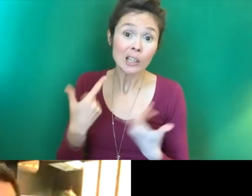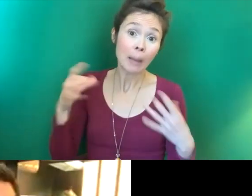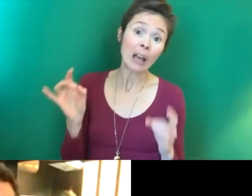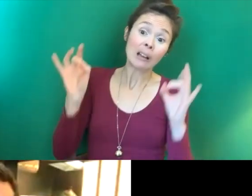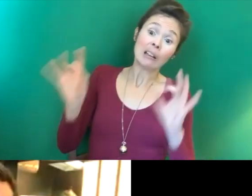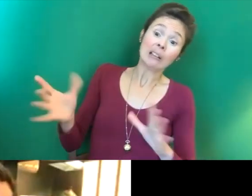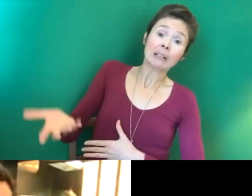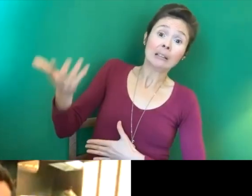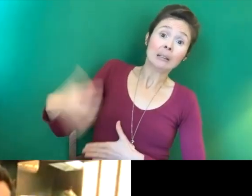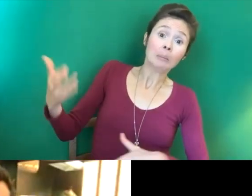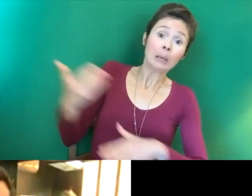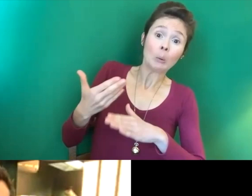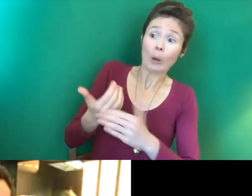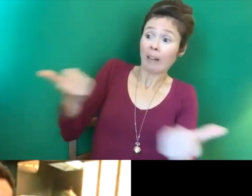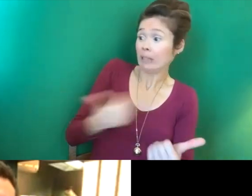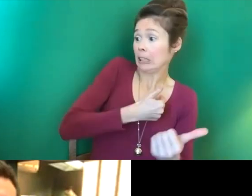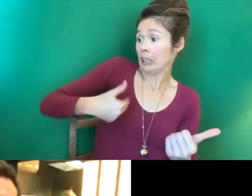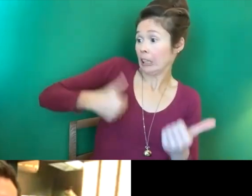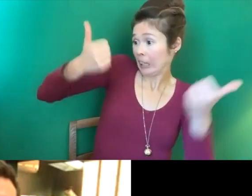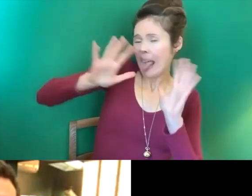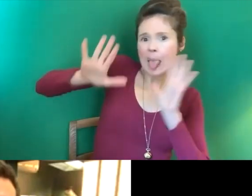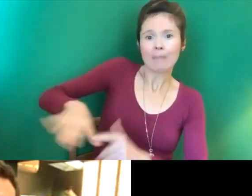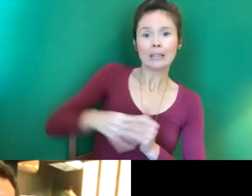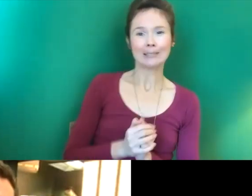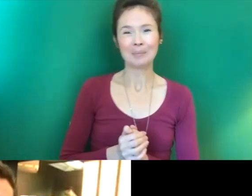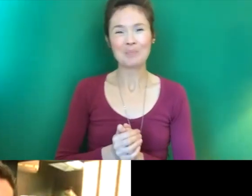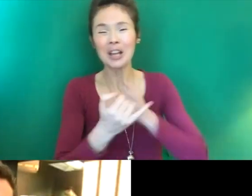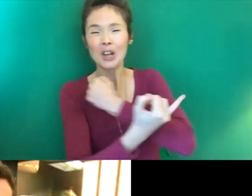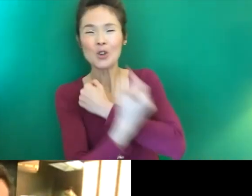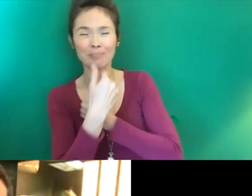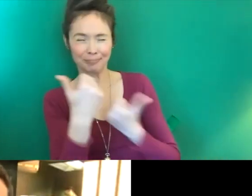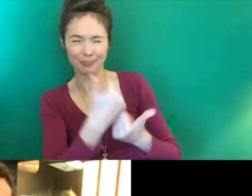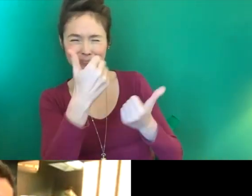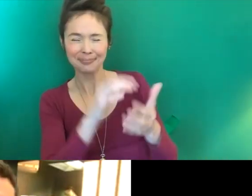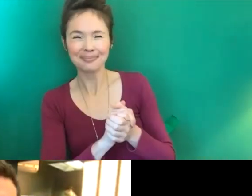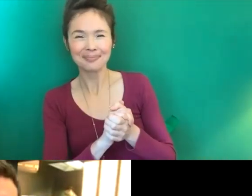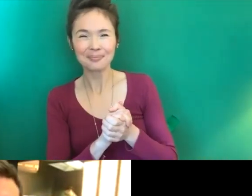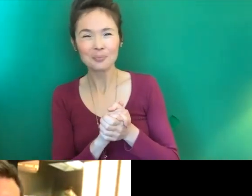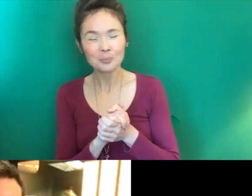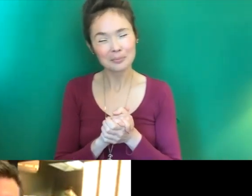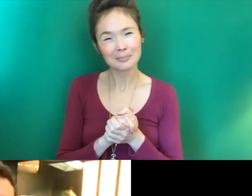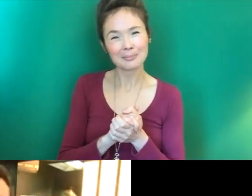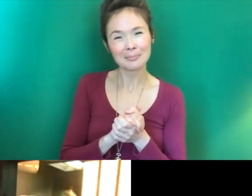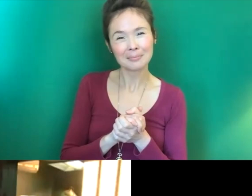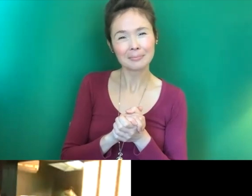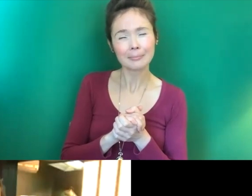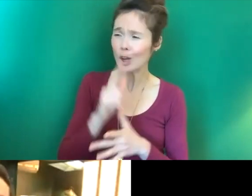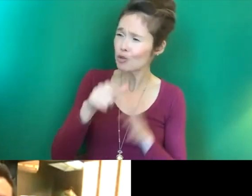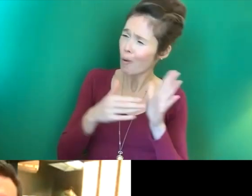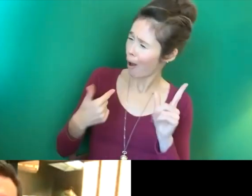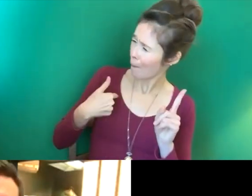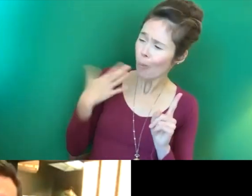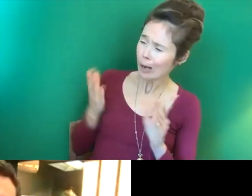finished recording a session this morning. Great. And John, we had an amazing time there, and